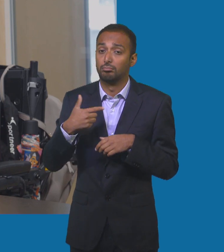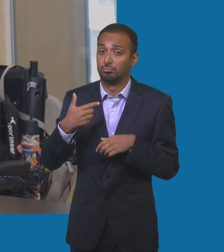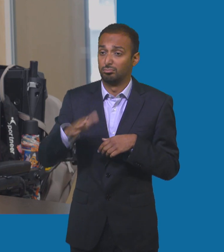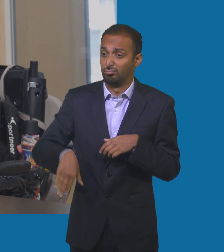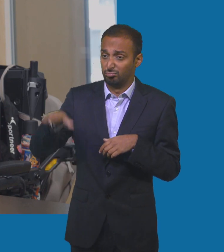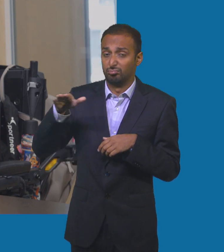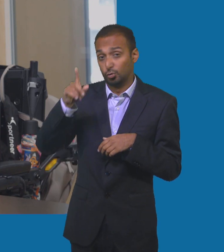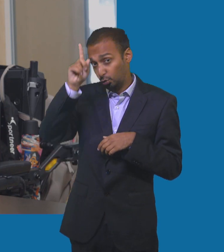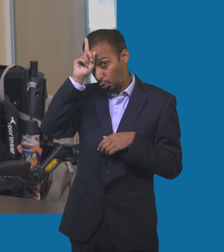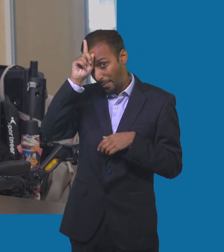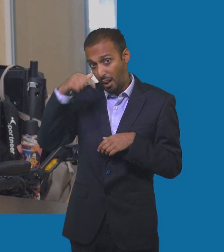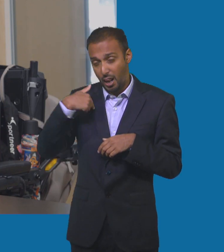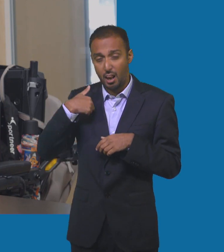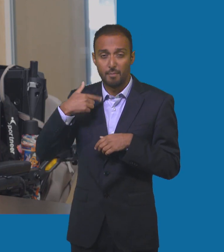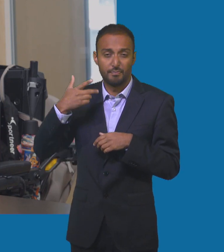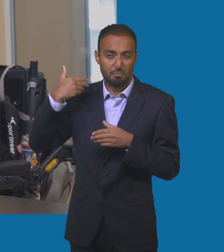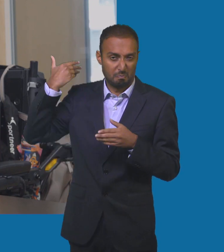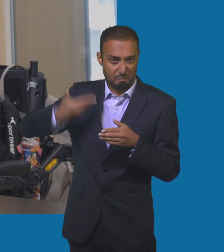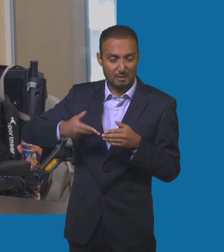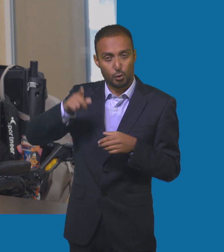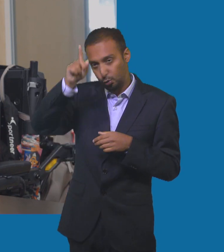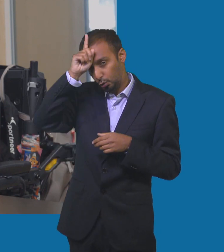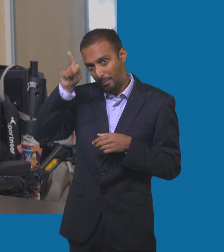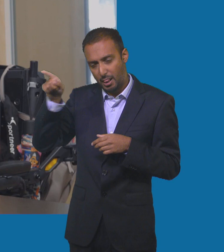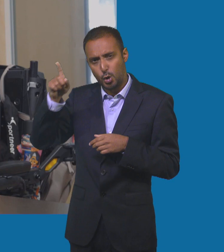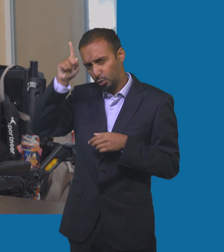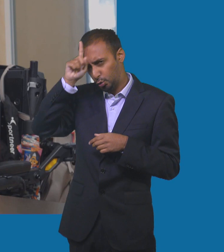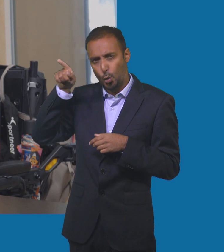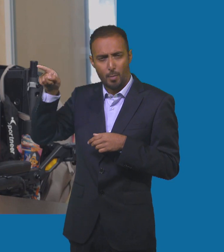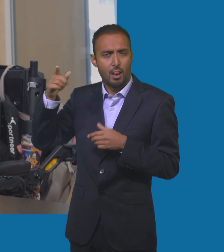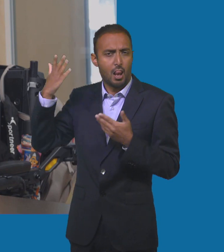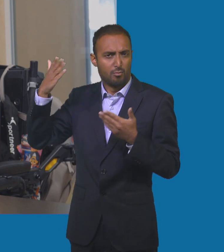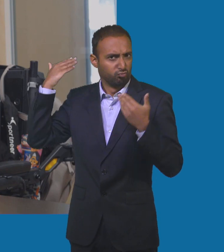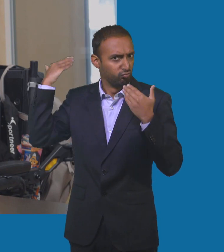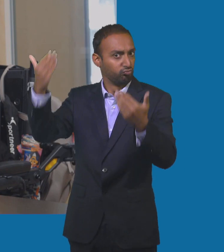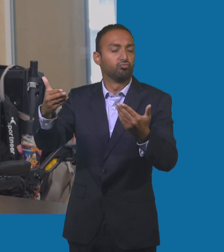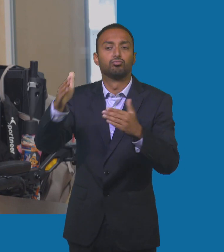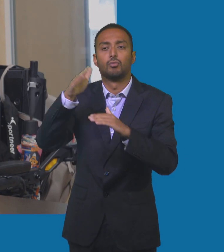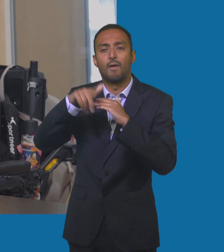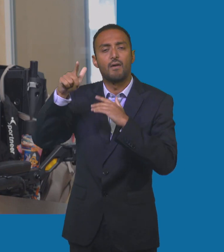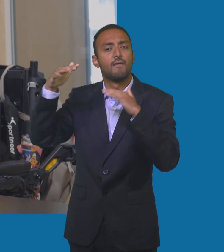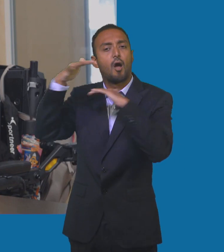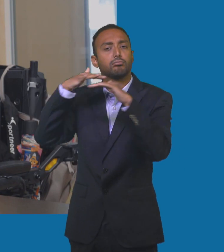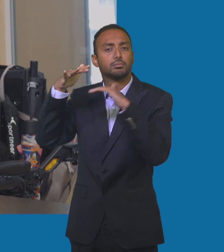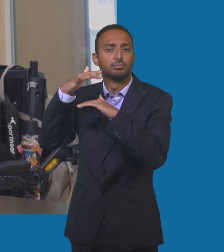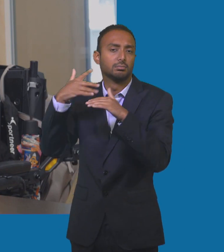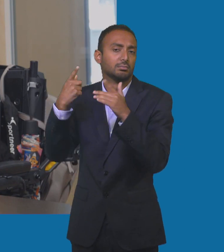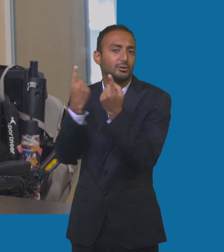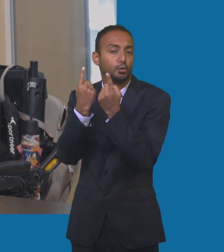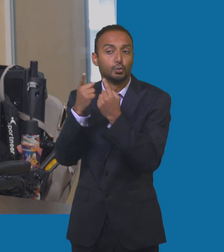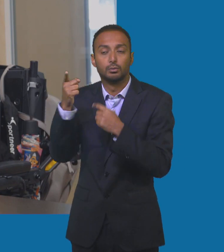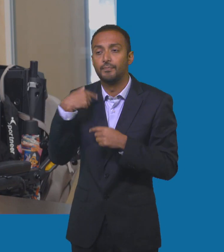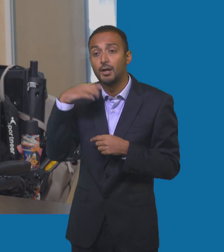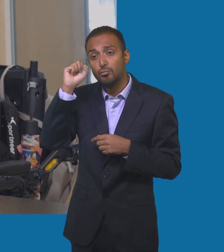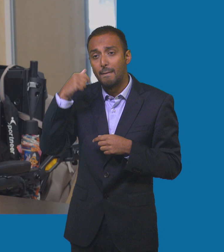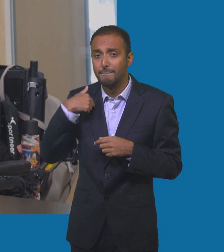I've got German heritage, and Germany is very much forward-thinking when it comes to environmental issues. I remember, even